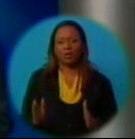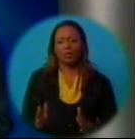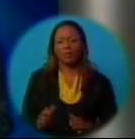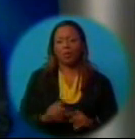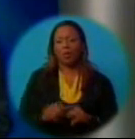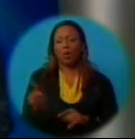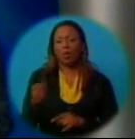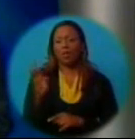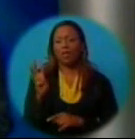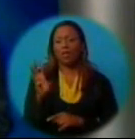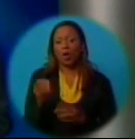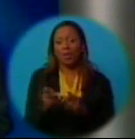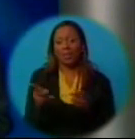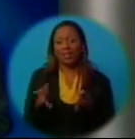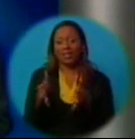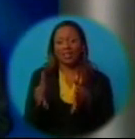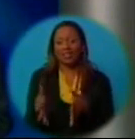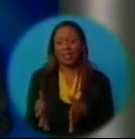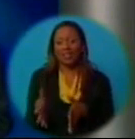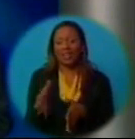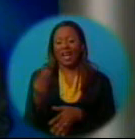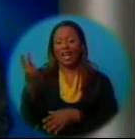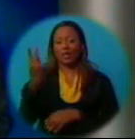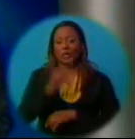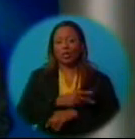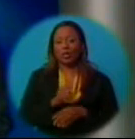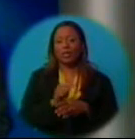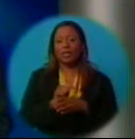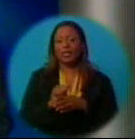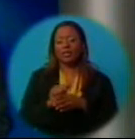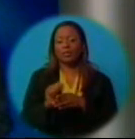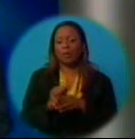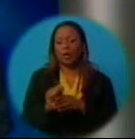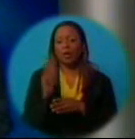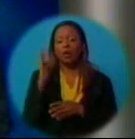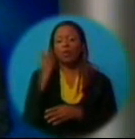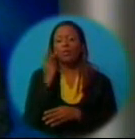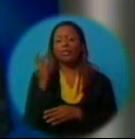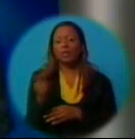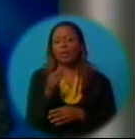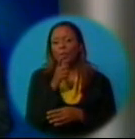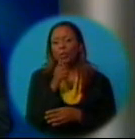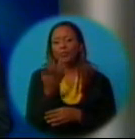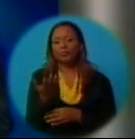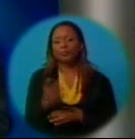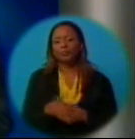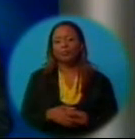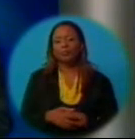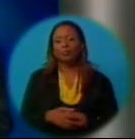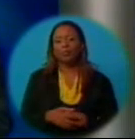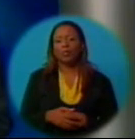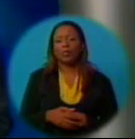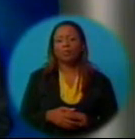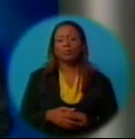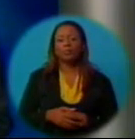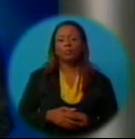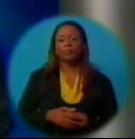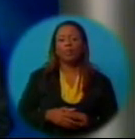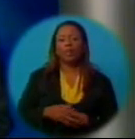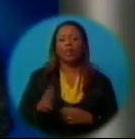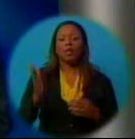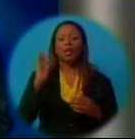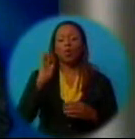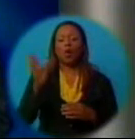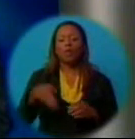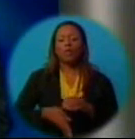are only 40 spots left, which will be decided by the 2-day trials. The inaugural Brewster Trust Football Holiday